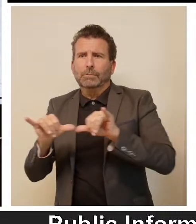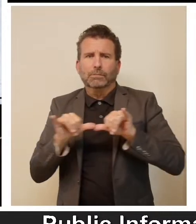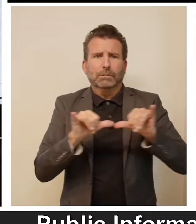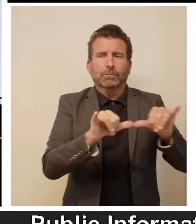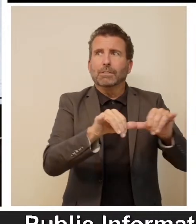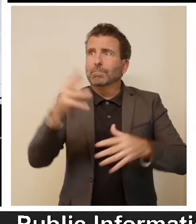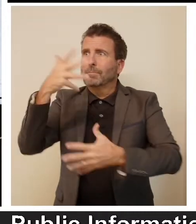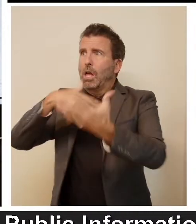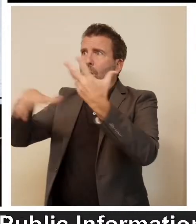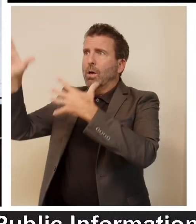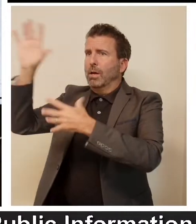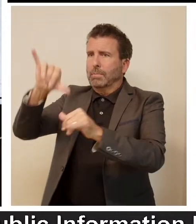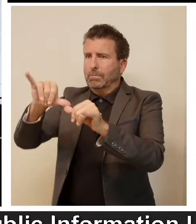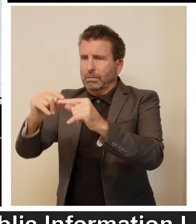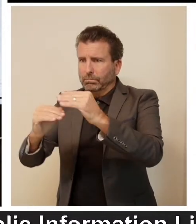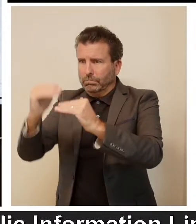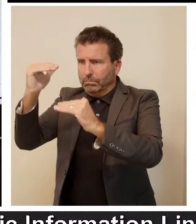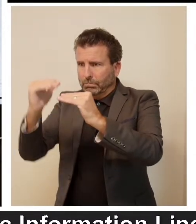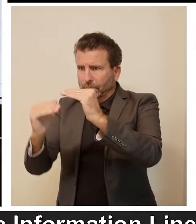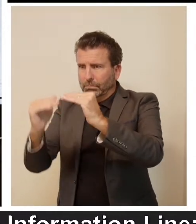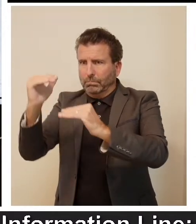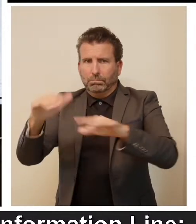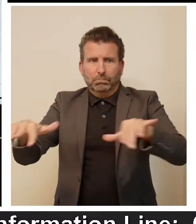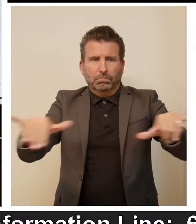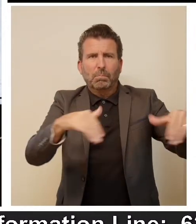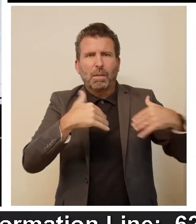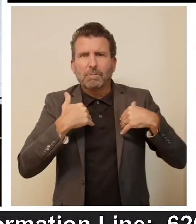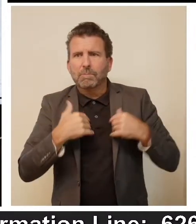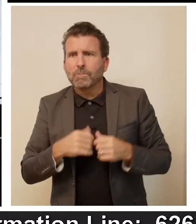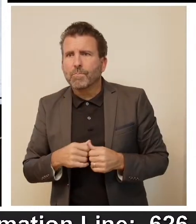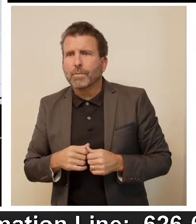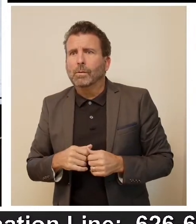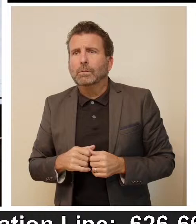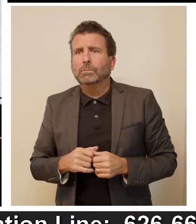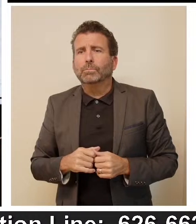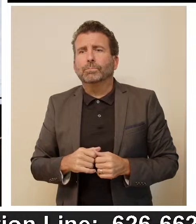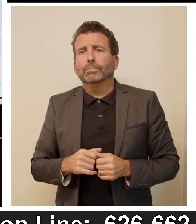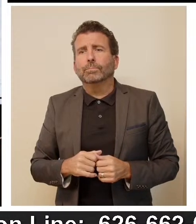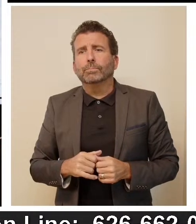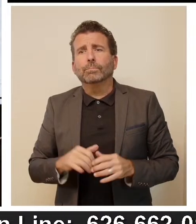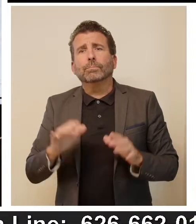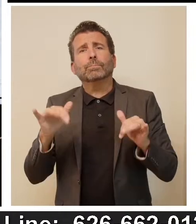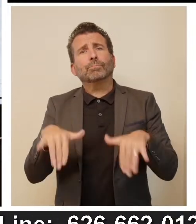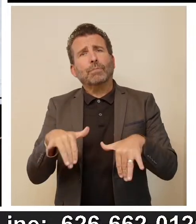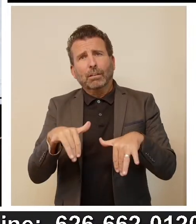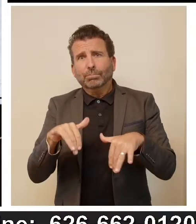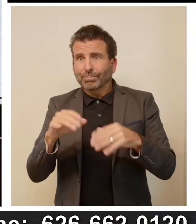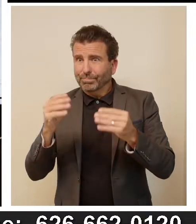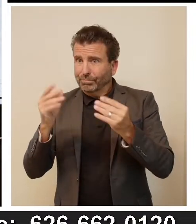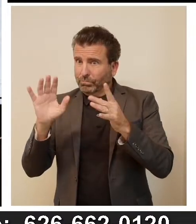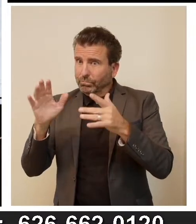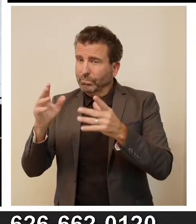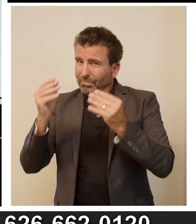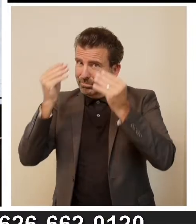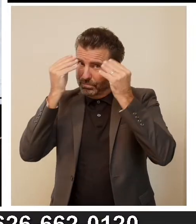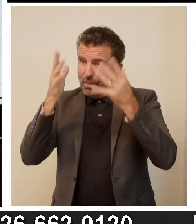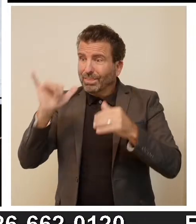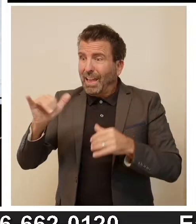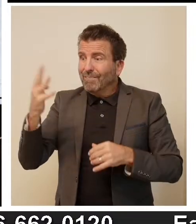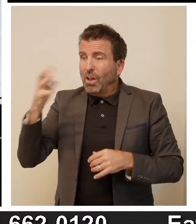this additional data, we wouldn't be able to give you the forecast accuracy that we have been able to provide to you on the fire thus